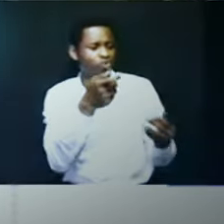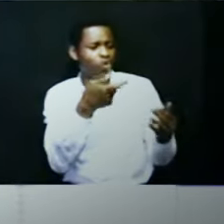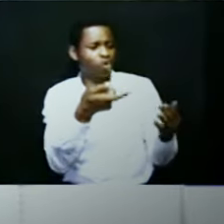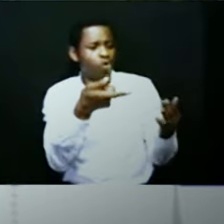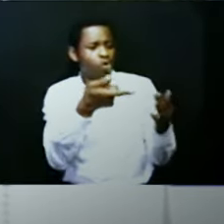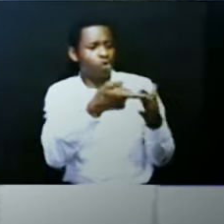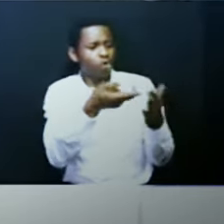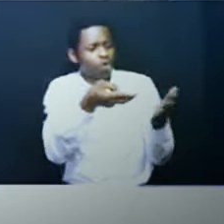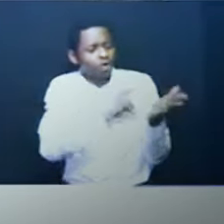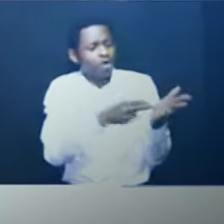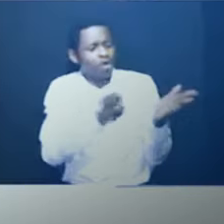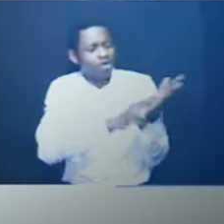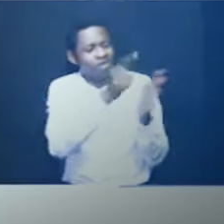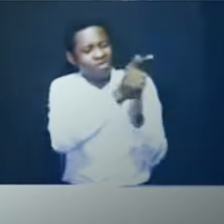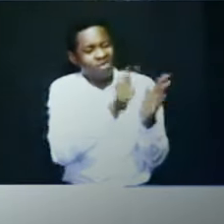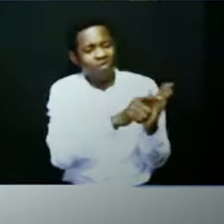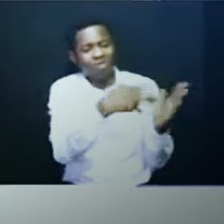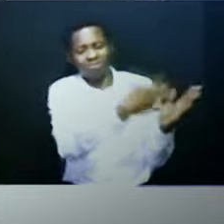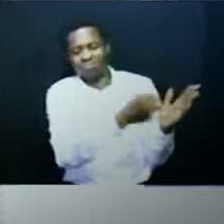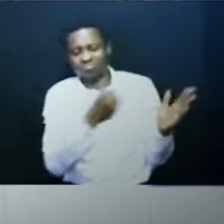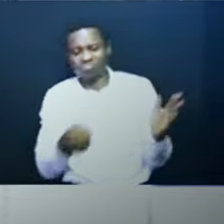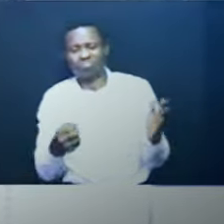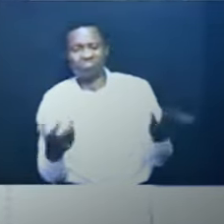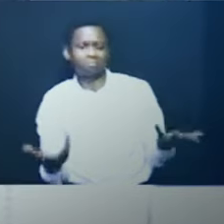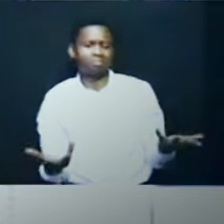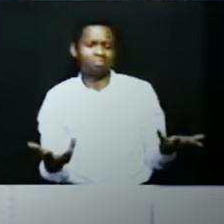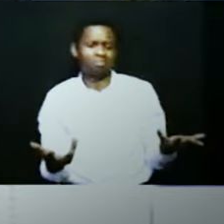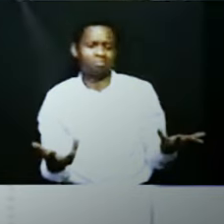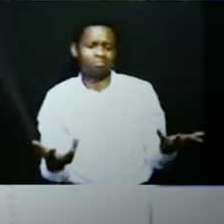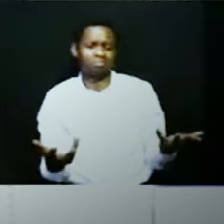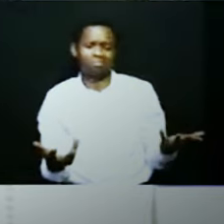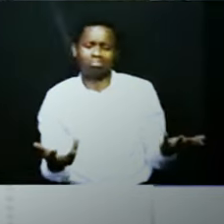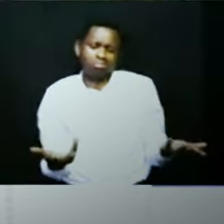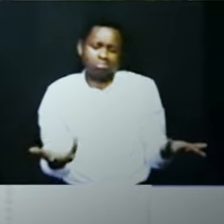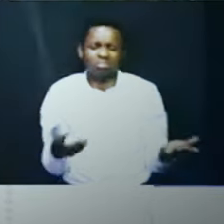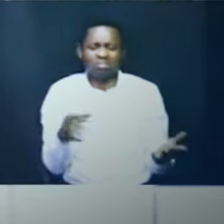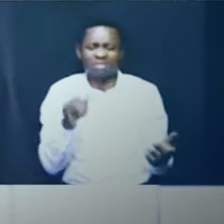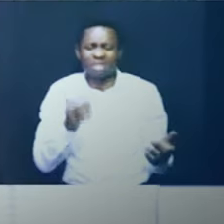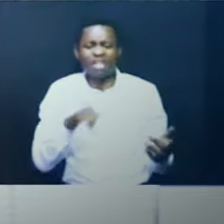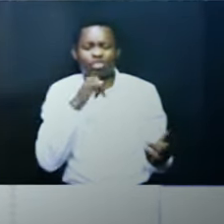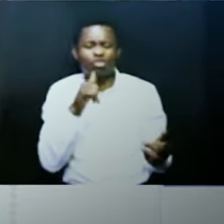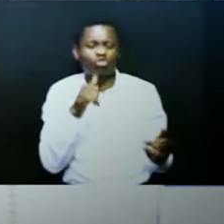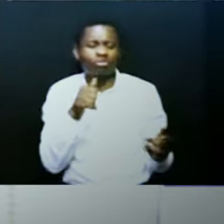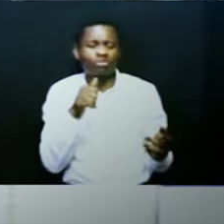But having your own child becoming a son.